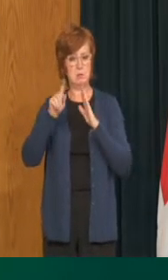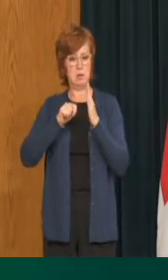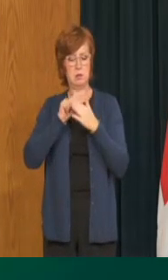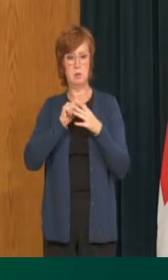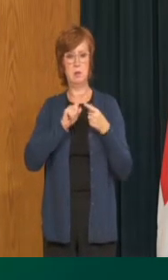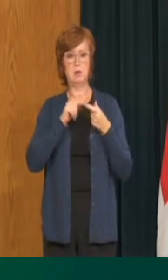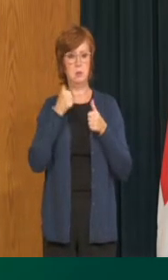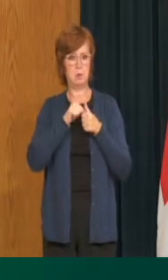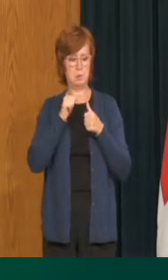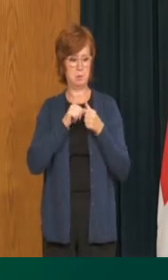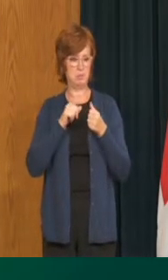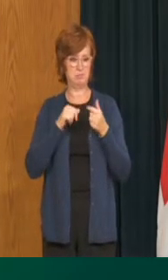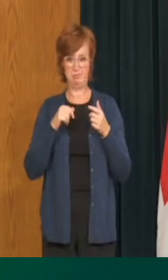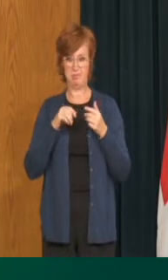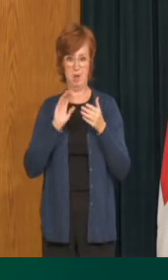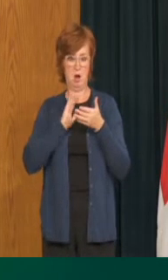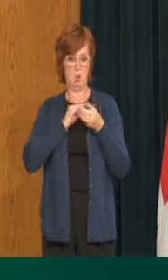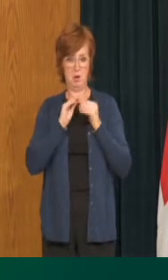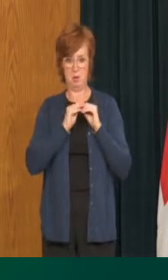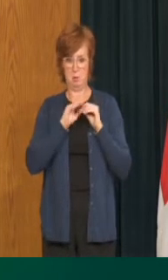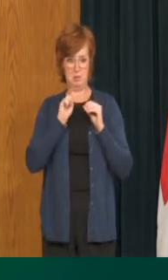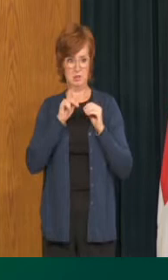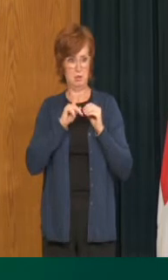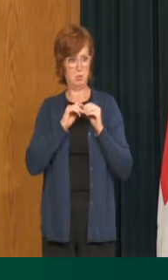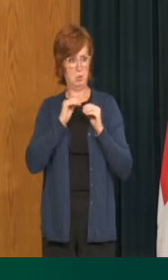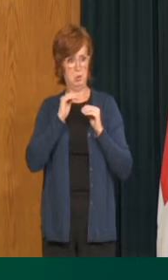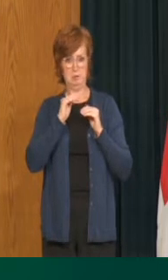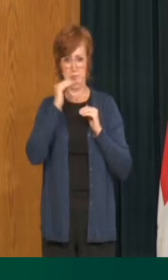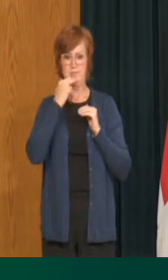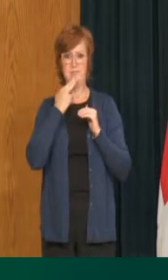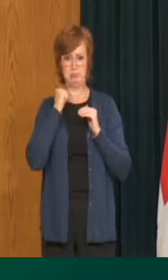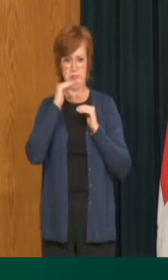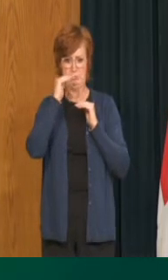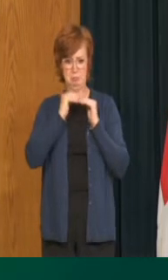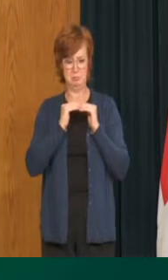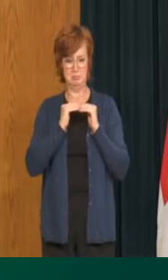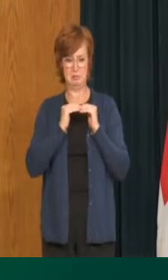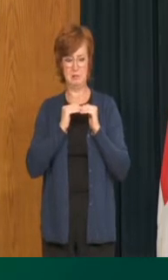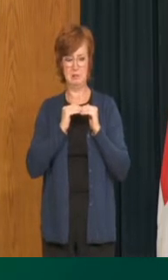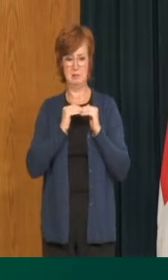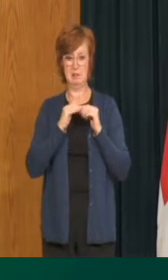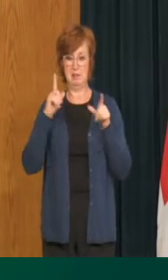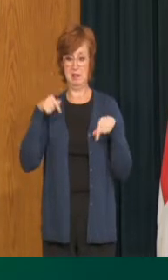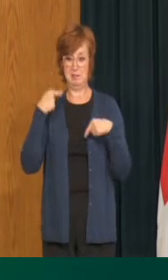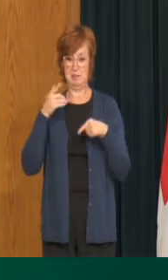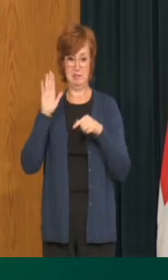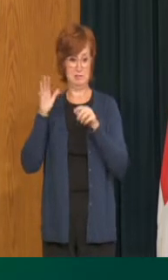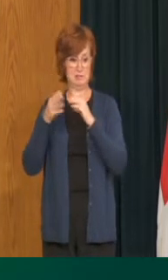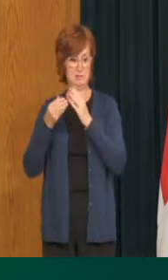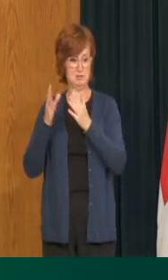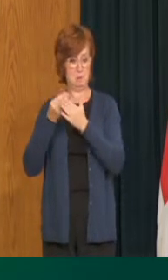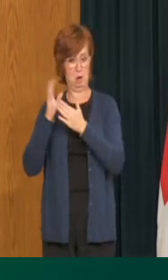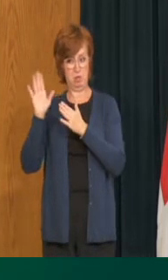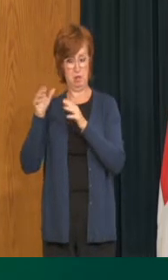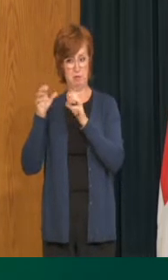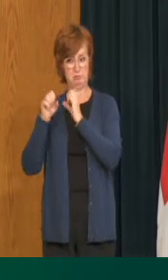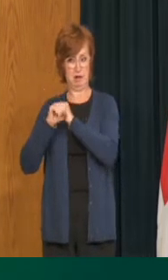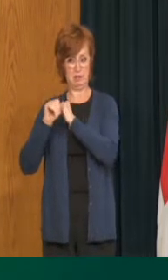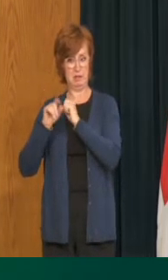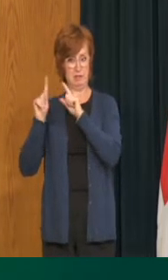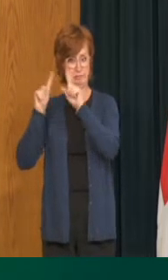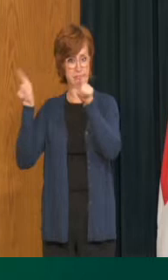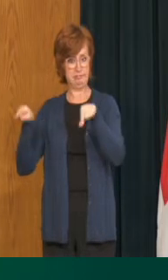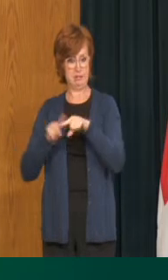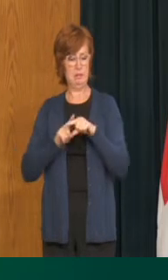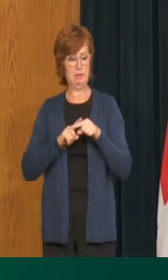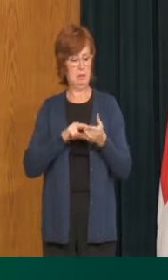our Hutterite colonies spread across the province, which we seem to be in a much better spot on today. But